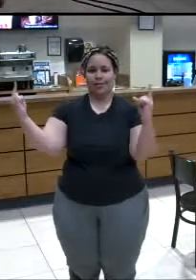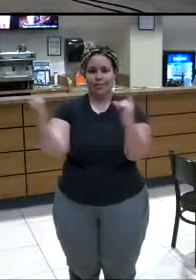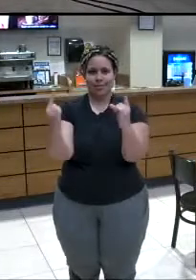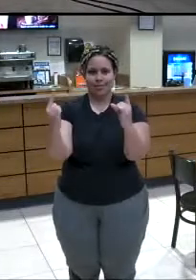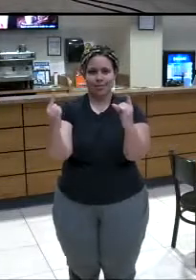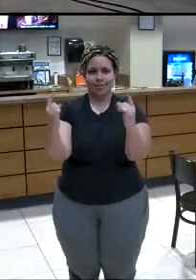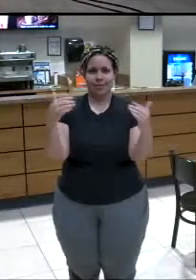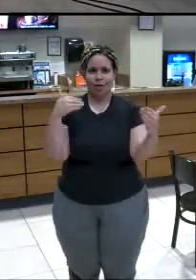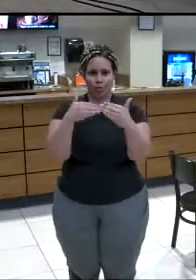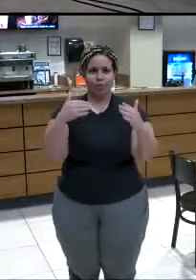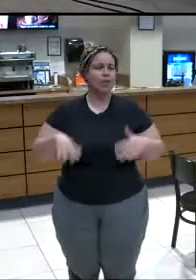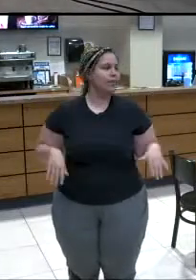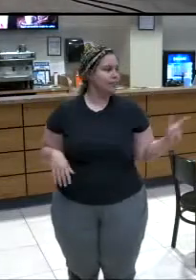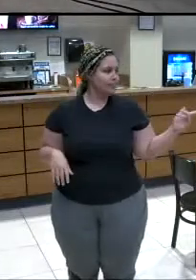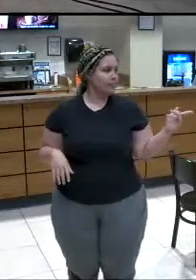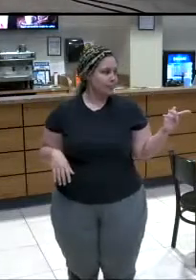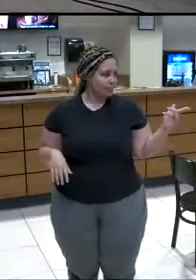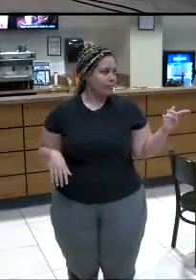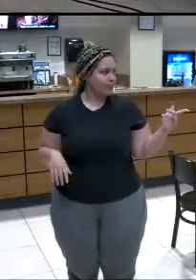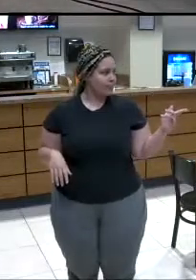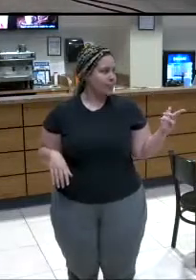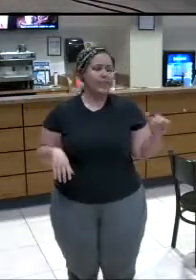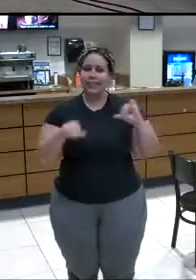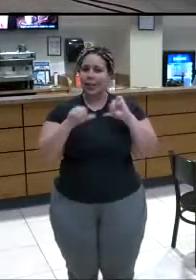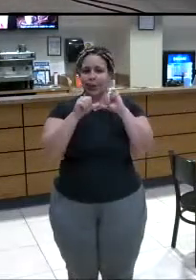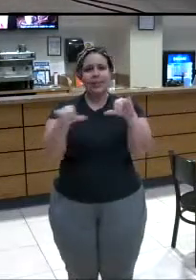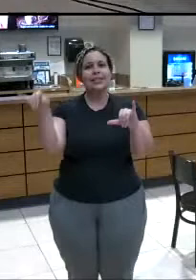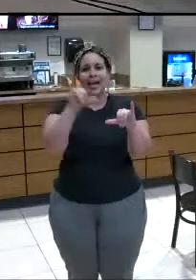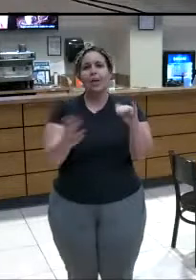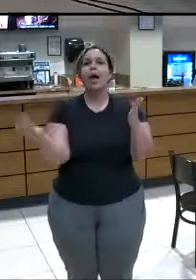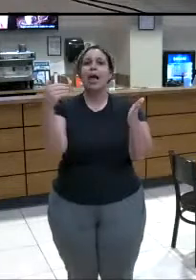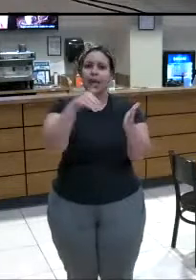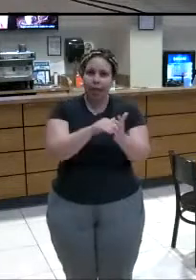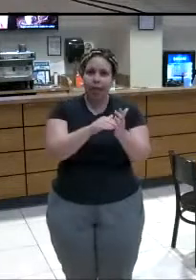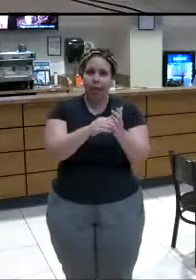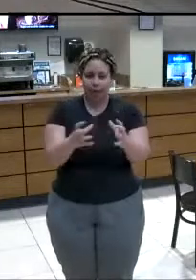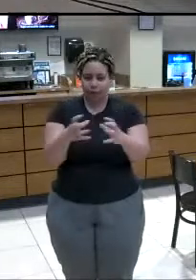sequence, pass the ball. We have a motion to move closer.